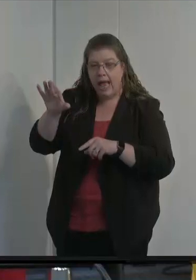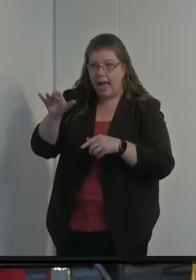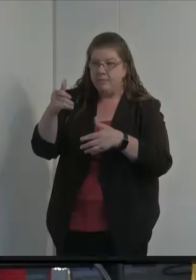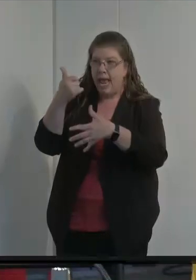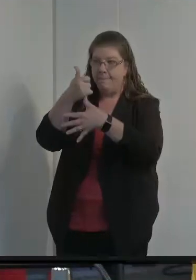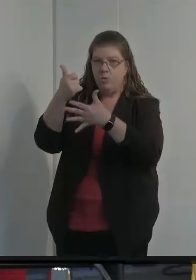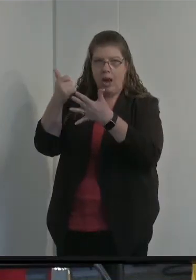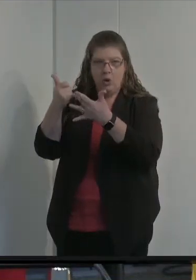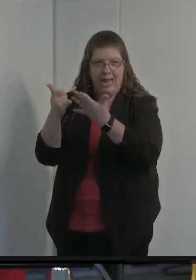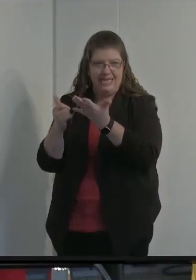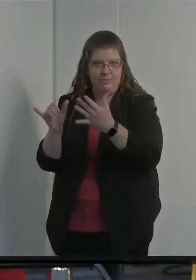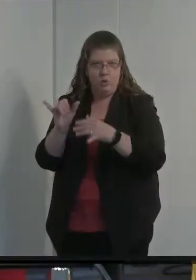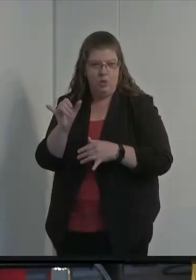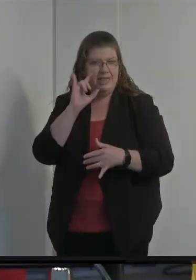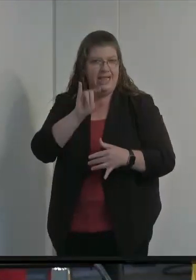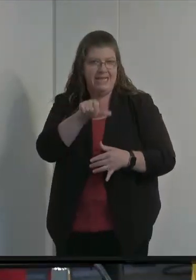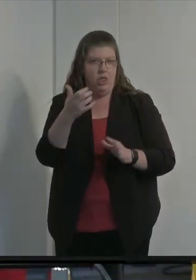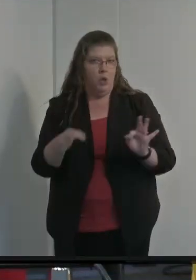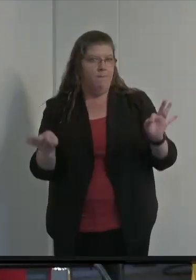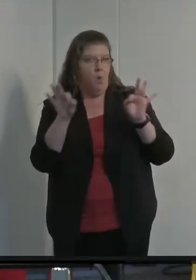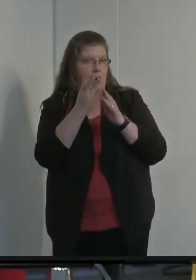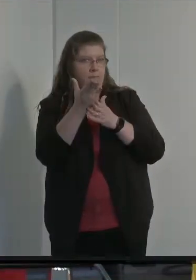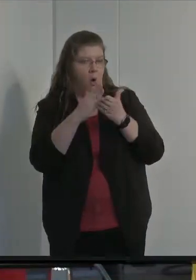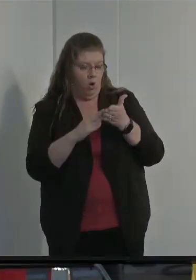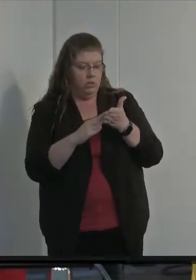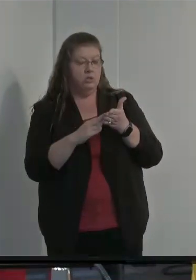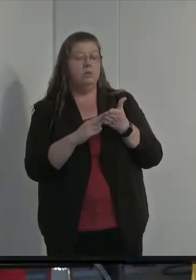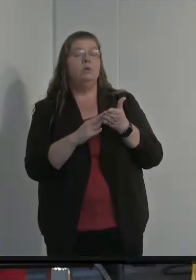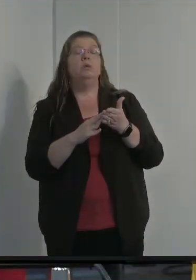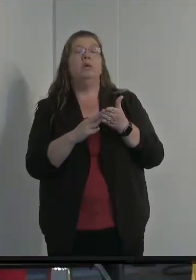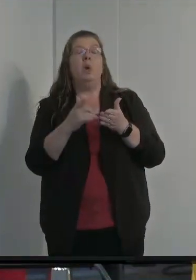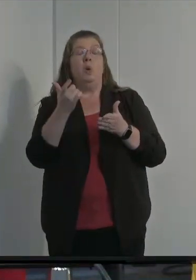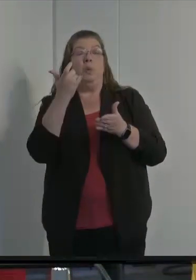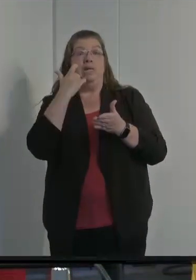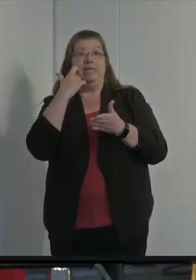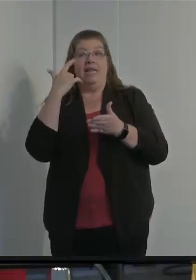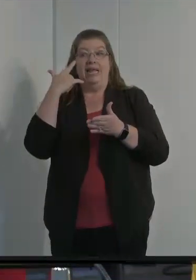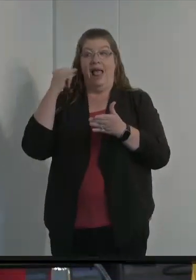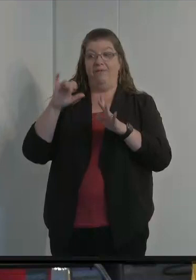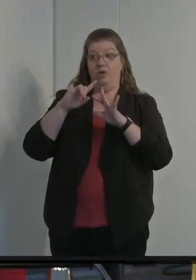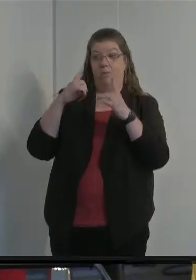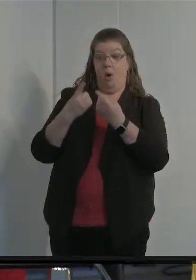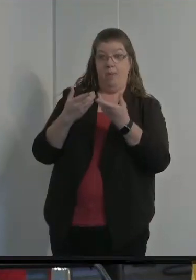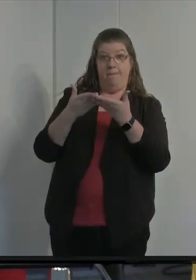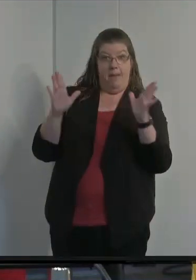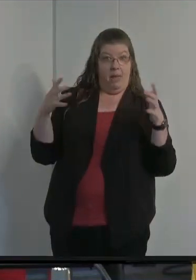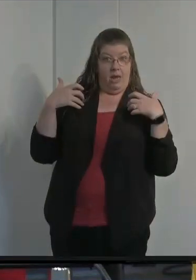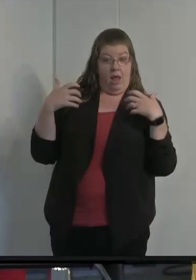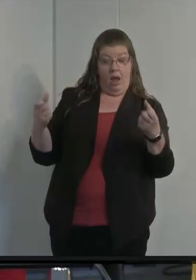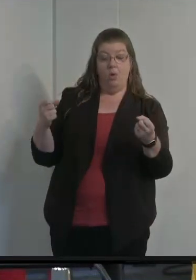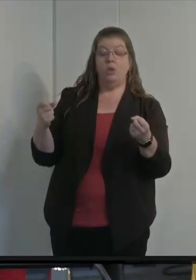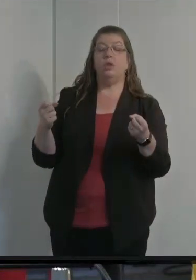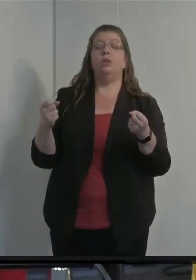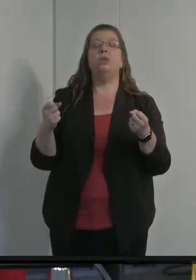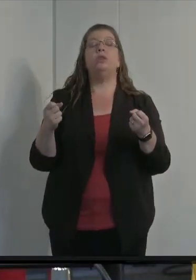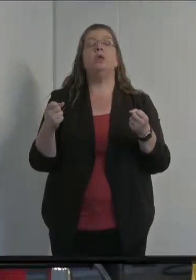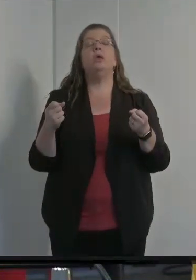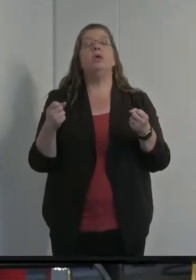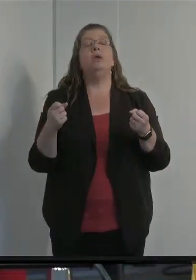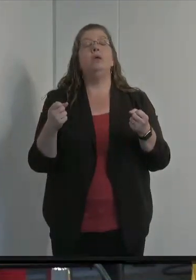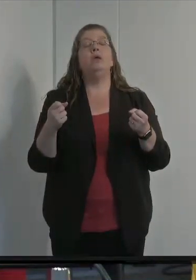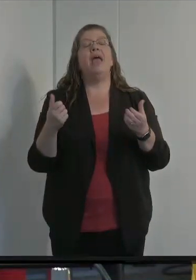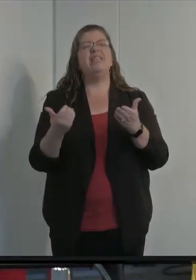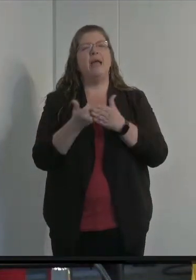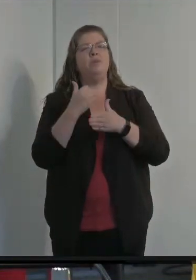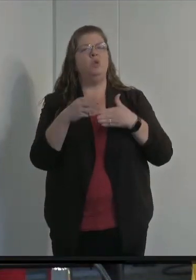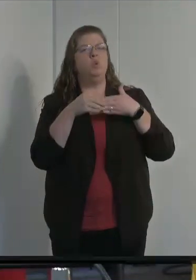too. That's the other important piece here, is that recently the California Department of Public Health issued some